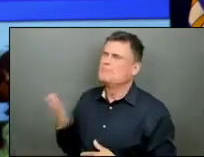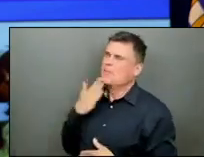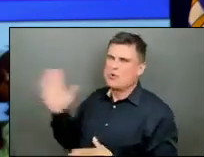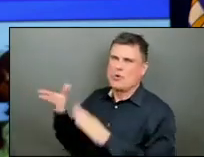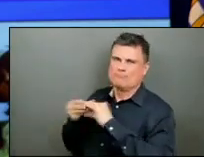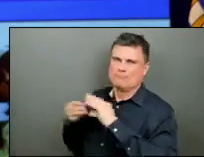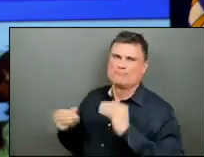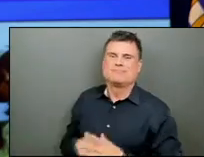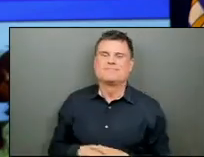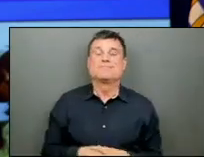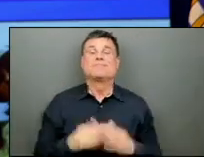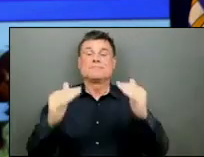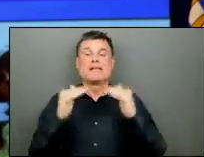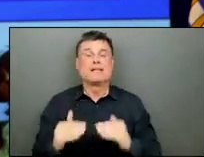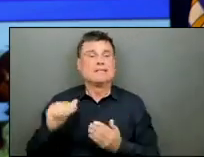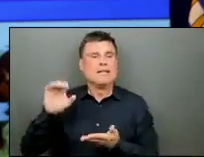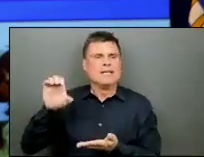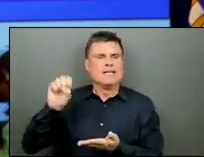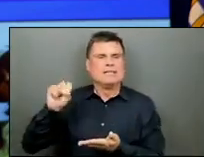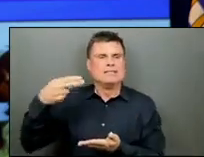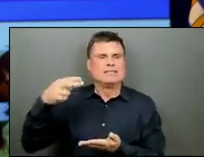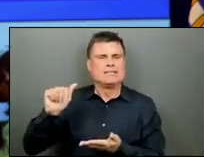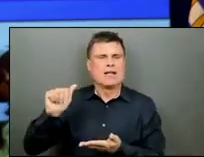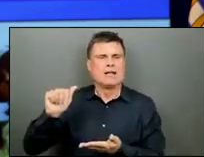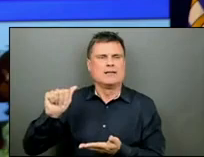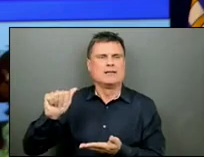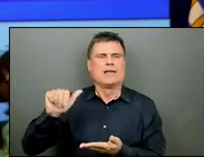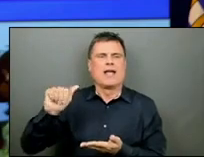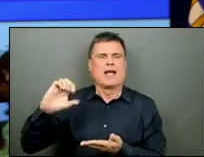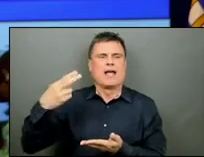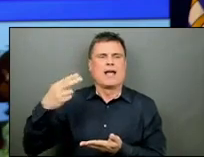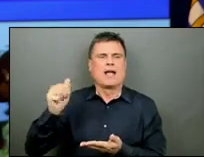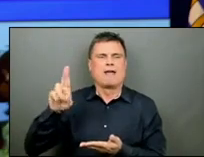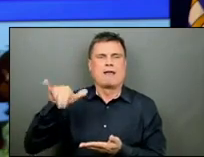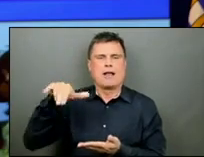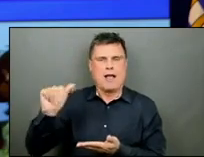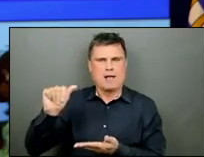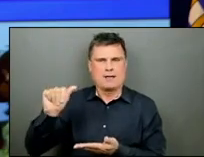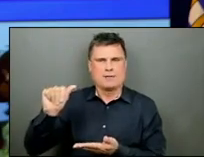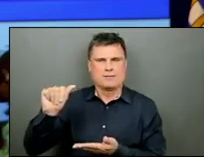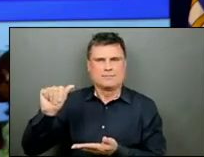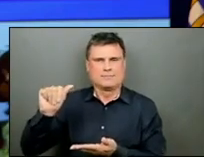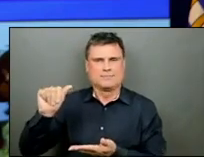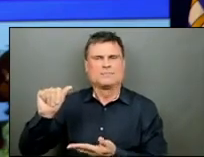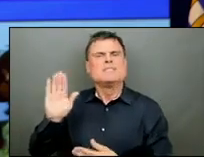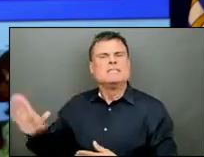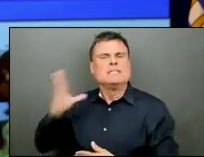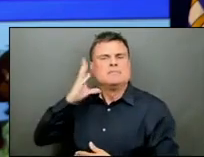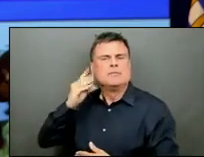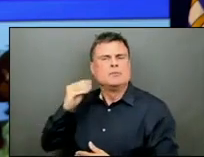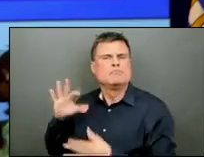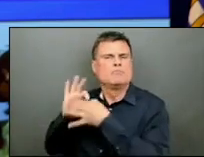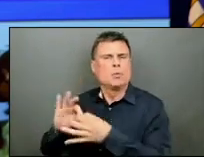introduce EASHA ACHARYA, who will talk about her experience with the Youth Employment Program with BC Parks